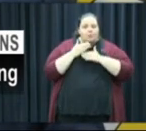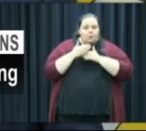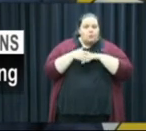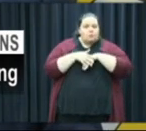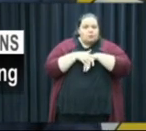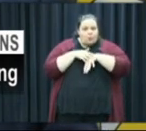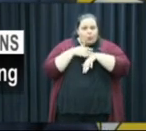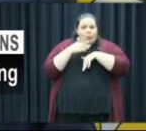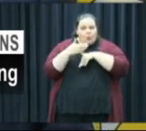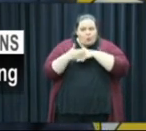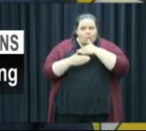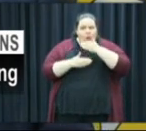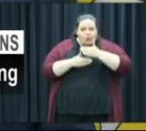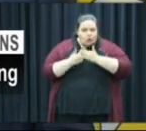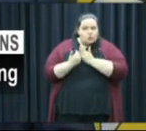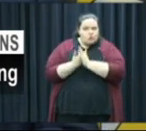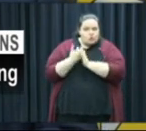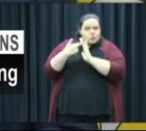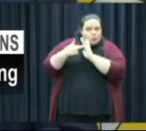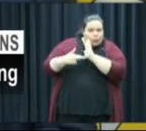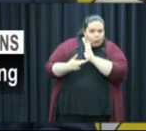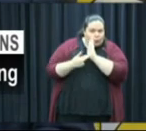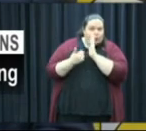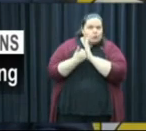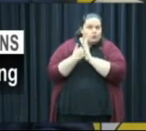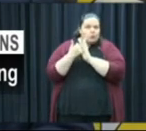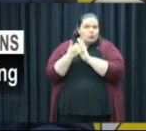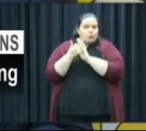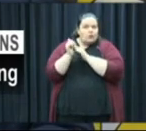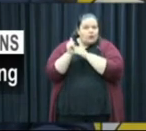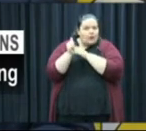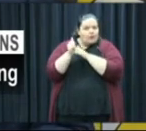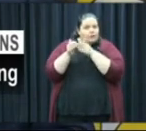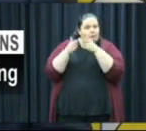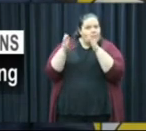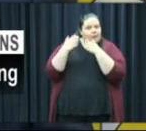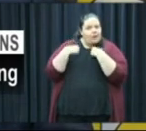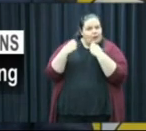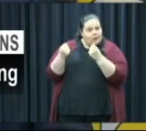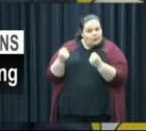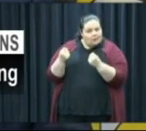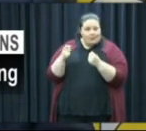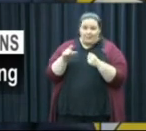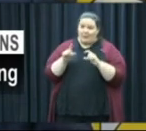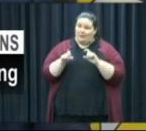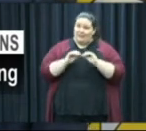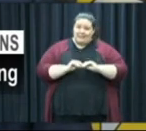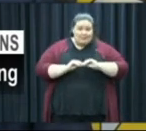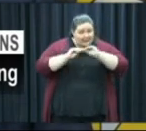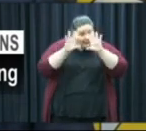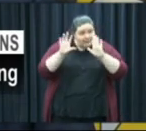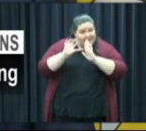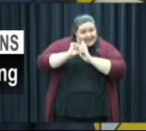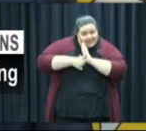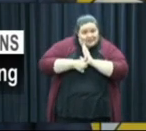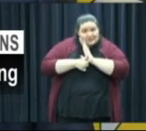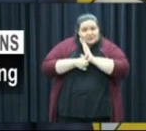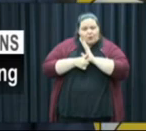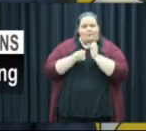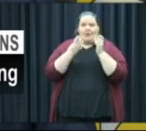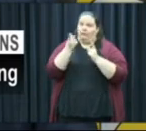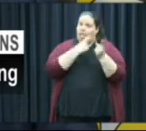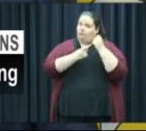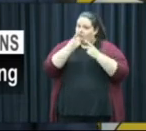our province under the new regulations and the guidelines of public health. But we had to be clear, so we had a number of